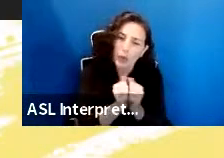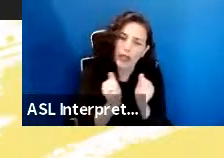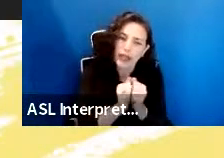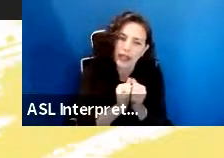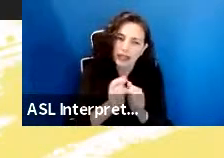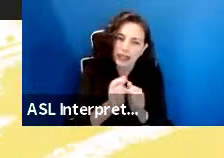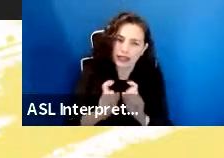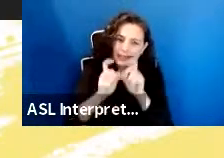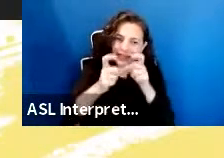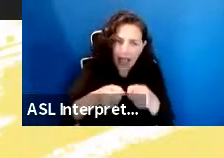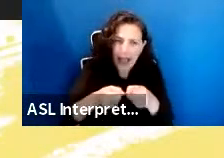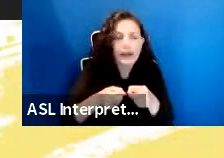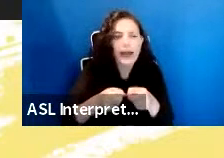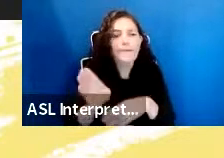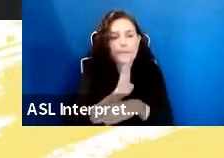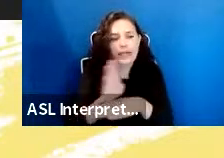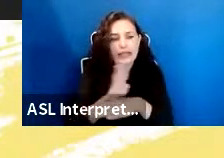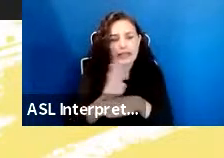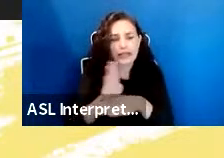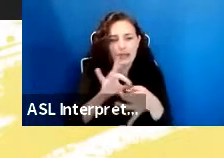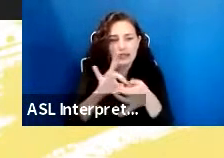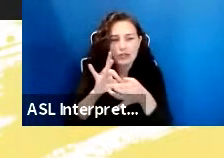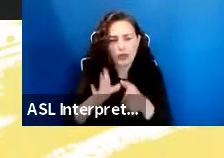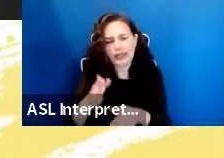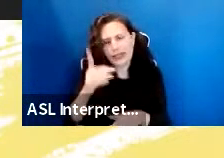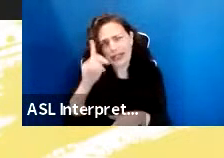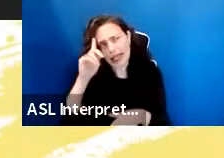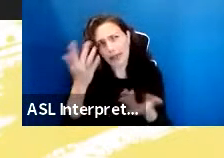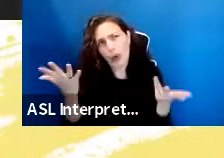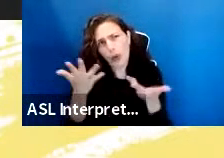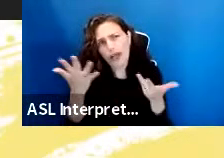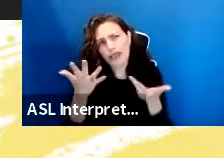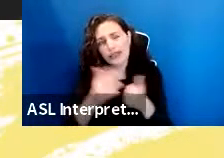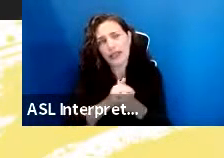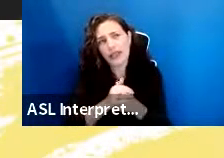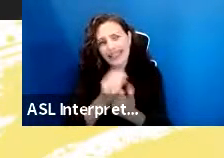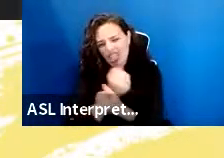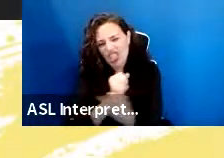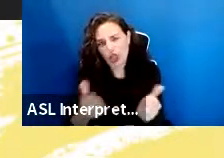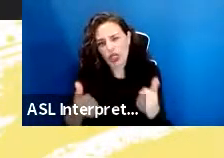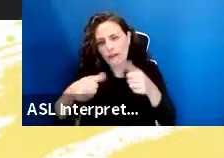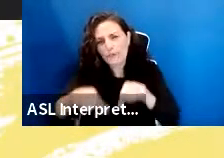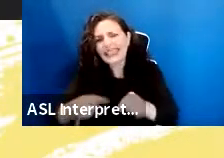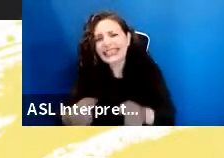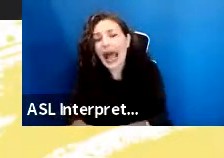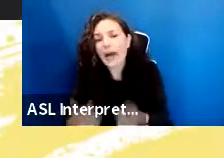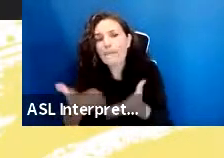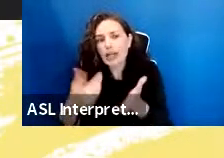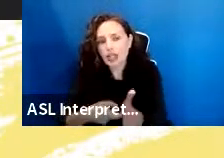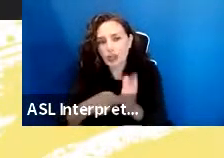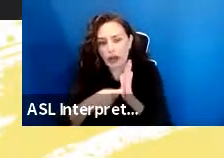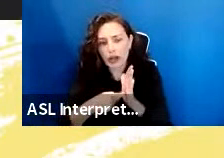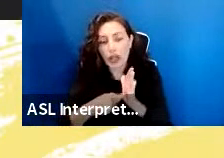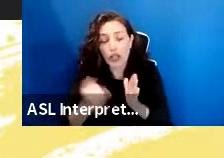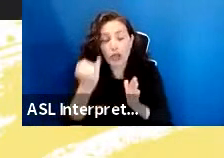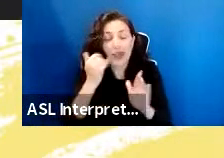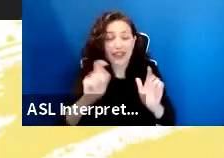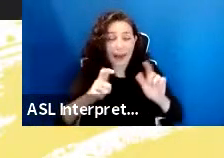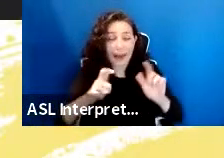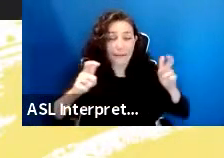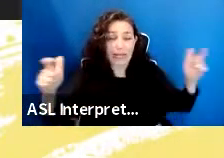you through the process of what a security deposit entails. On your larger films, so once you're moving into